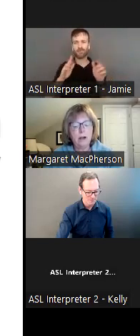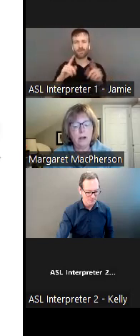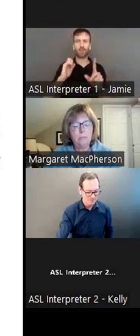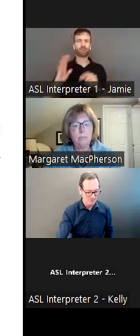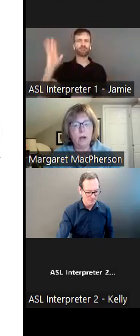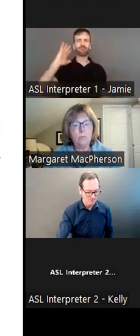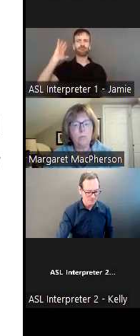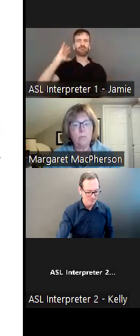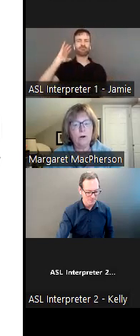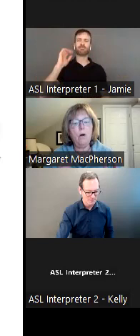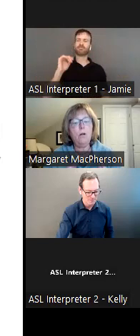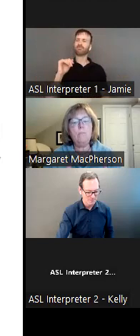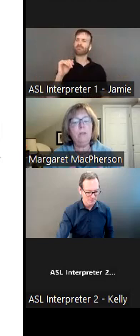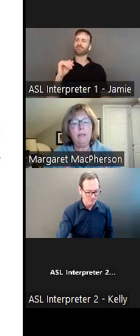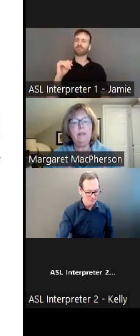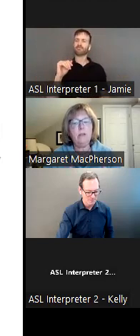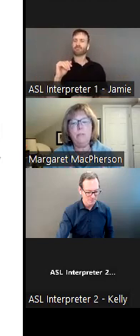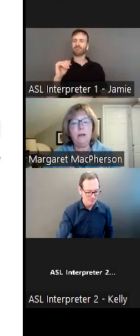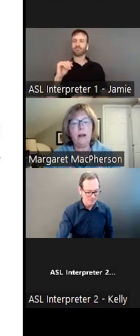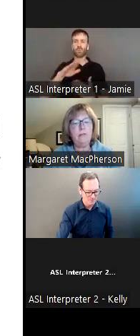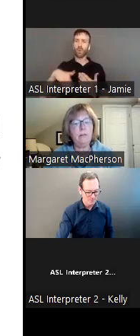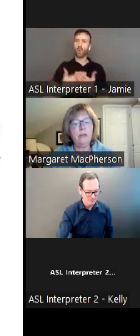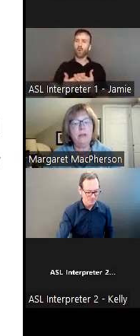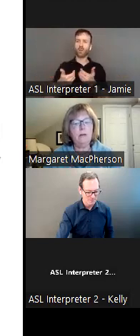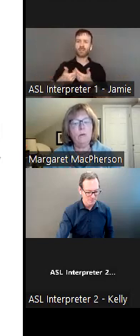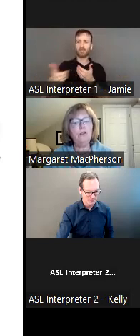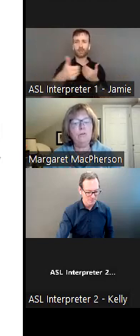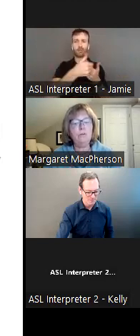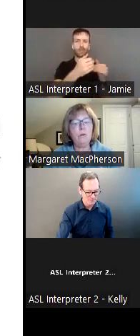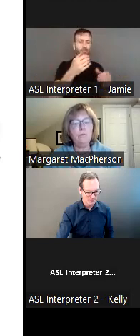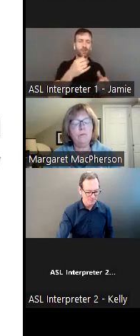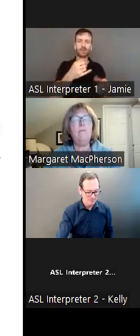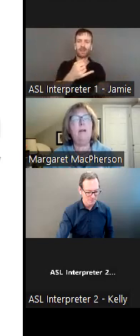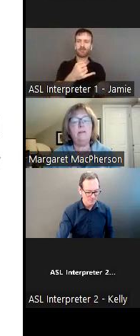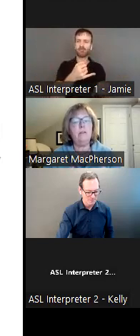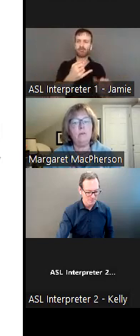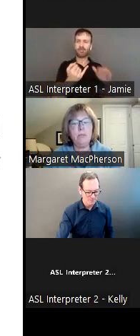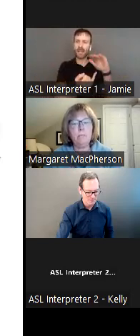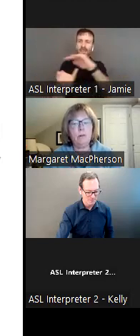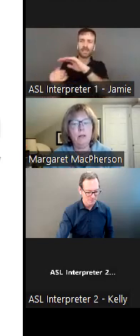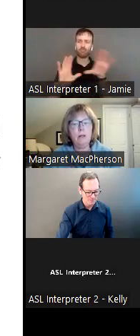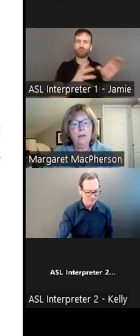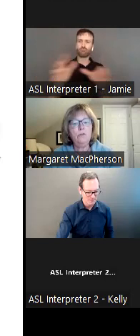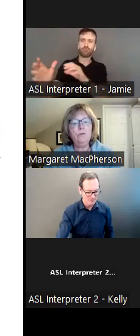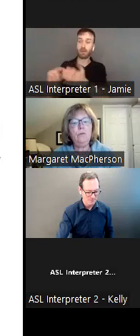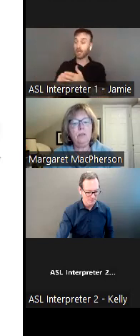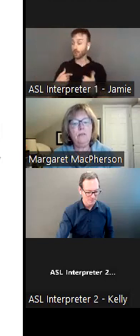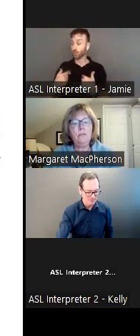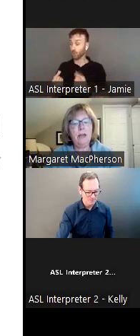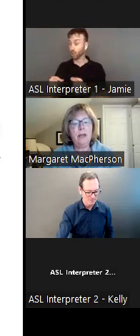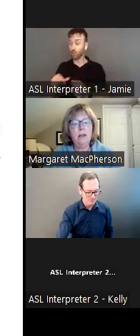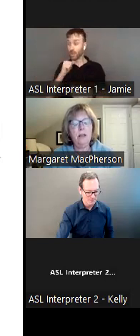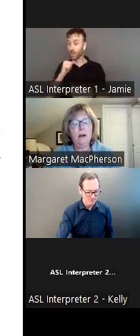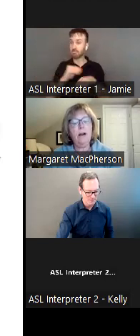that thought we were all completely separate and isolated, and what you do, don't affect other people. The truth